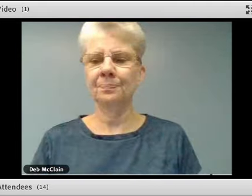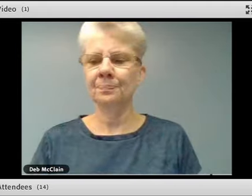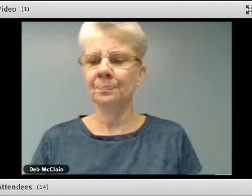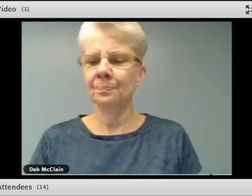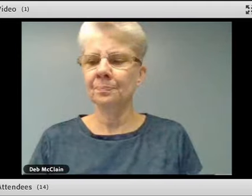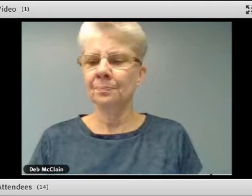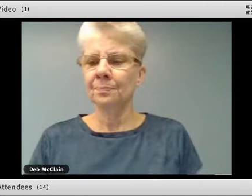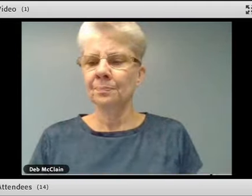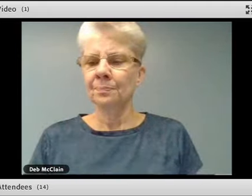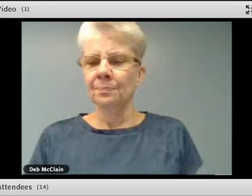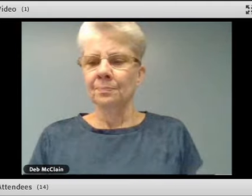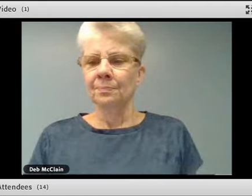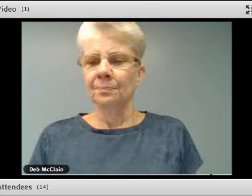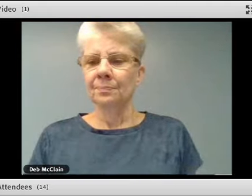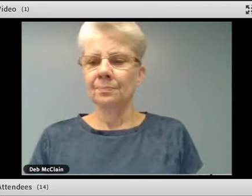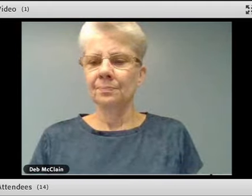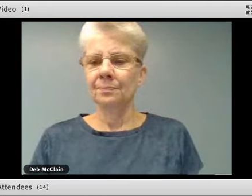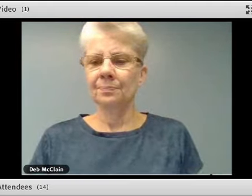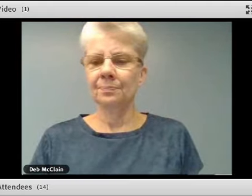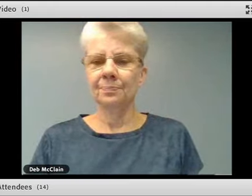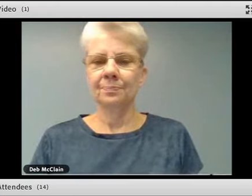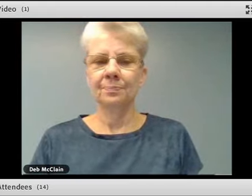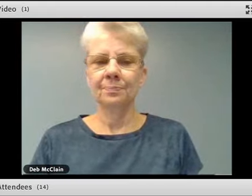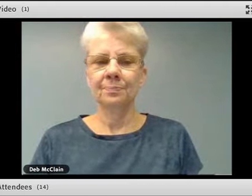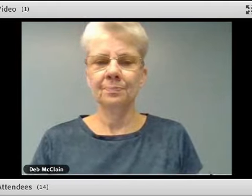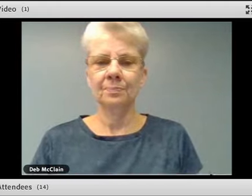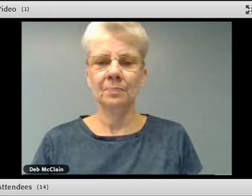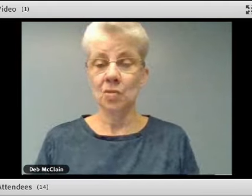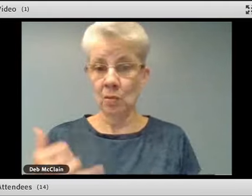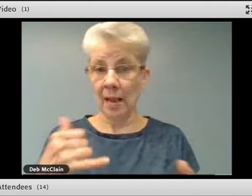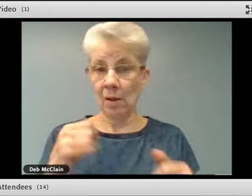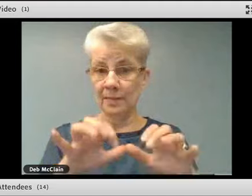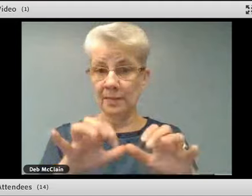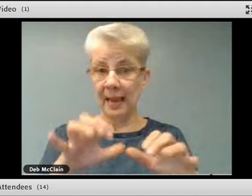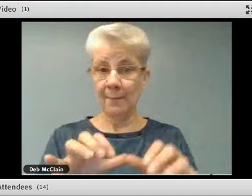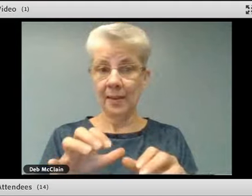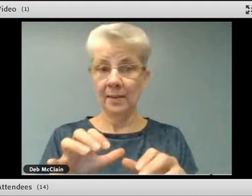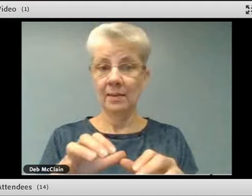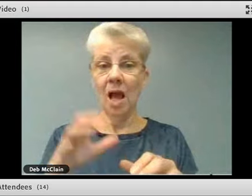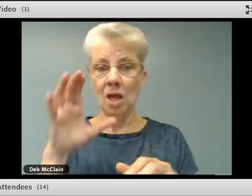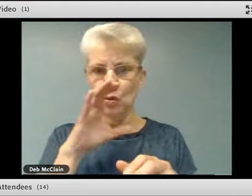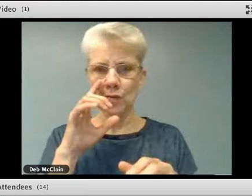And we're going to type in a search for American Indians.